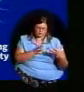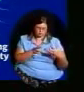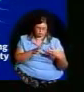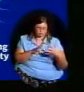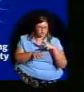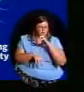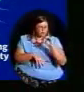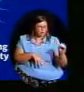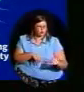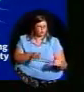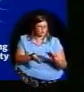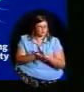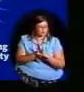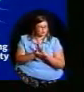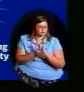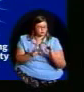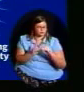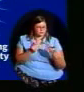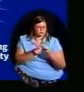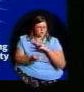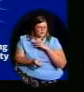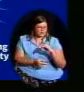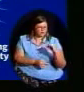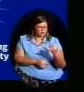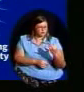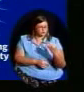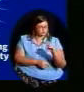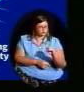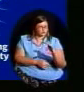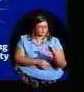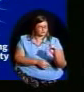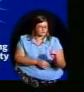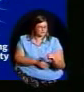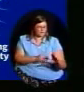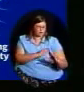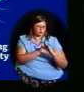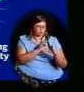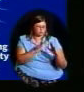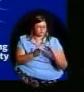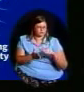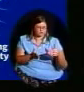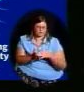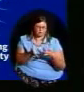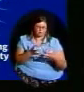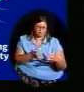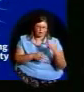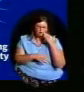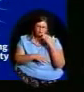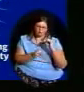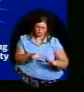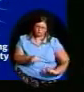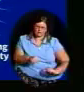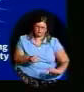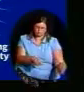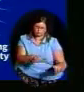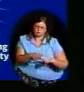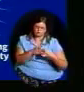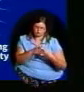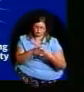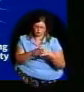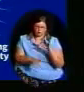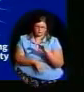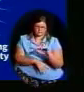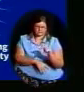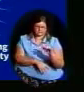Olathe and the Johnson County Regional Prevention Center have agreed to take a look at can we implement this Communities That Care system